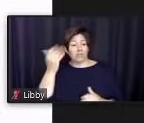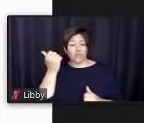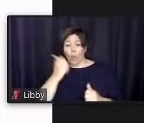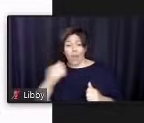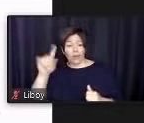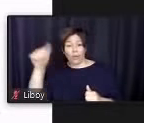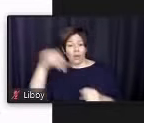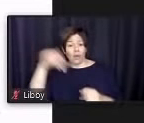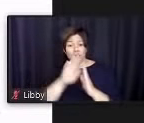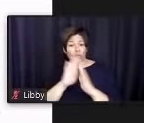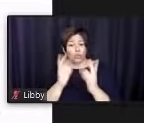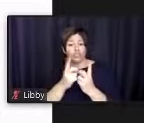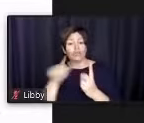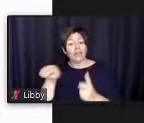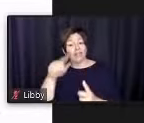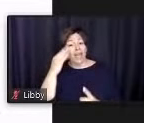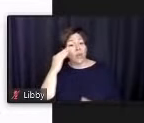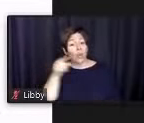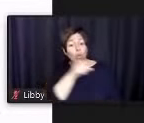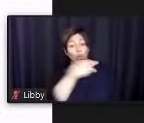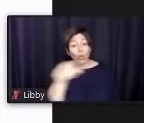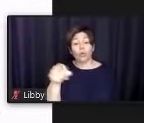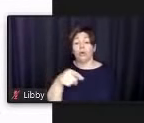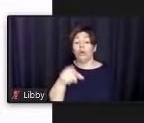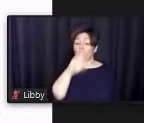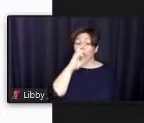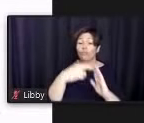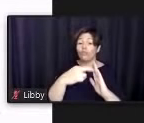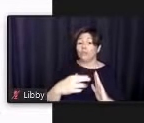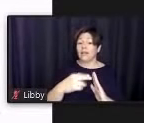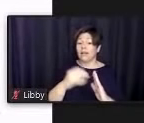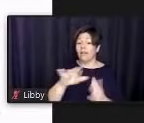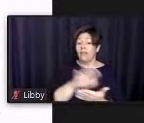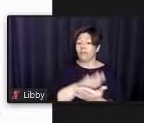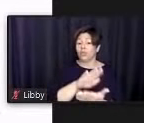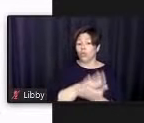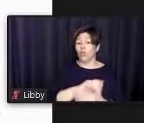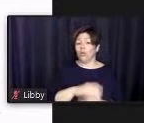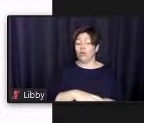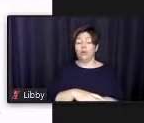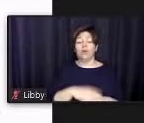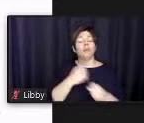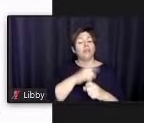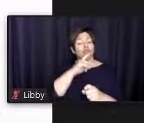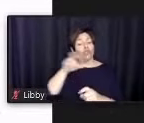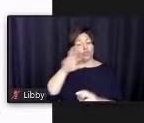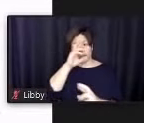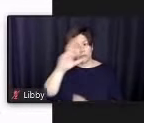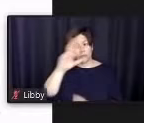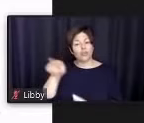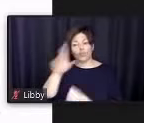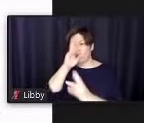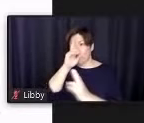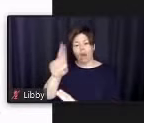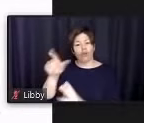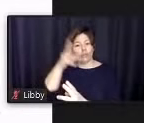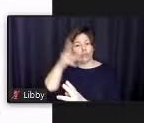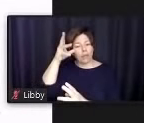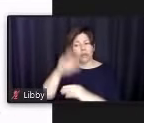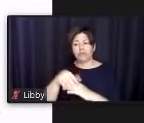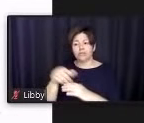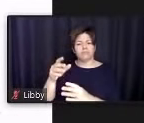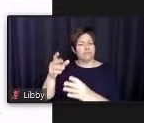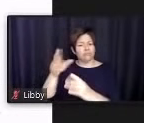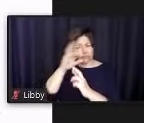you. And you're the representative of what's going on. So make sure that you respect them, you honor them, you treat them with